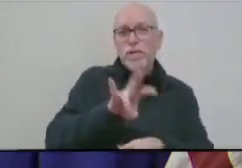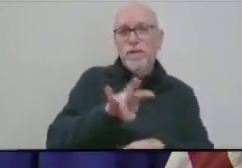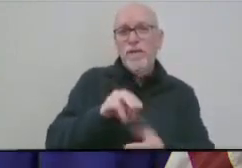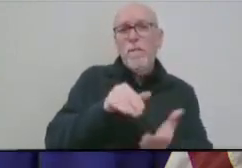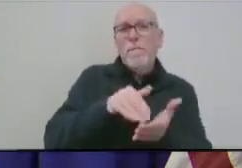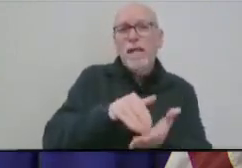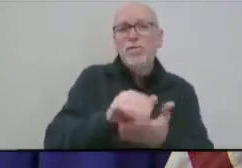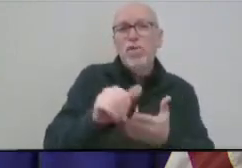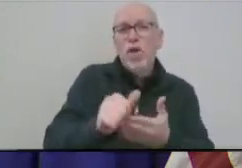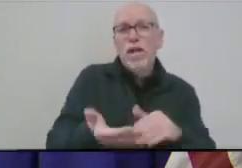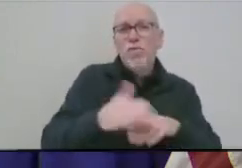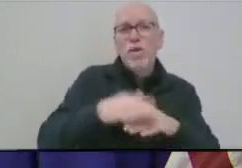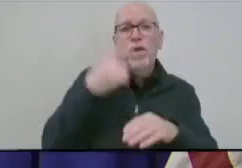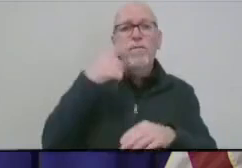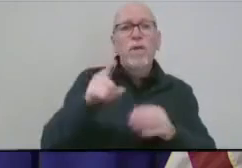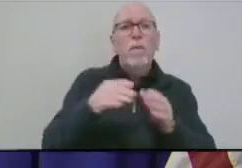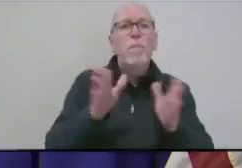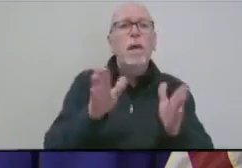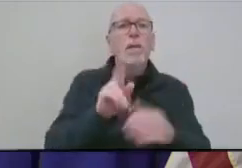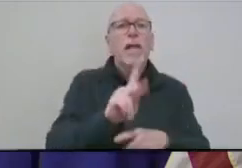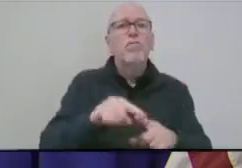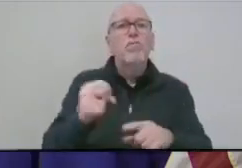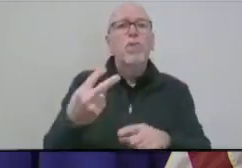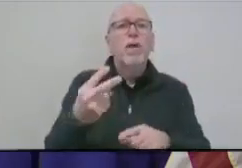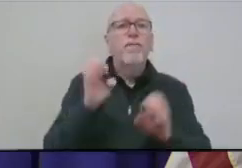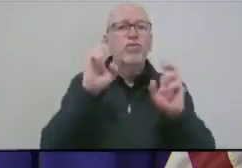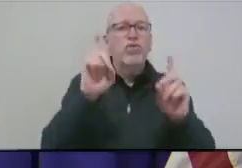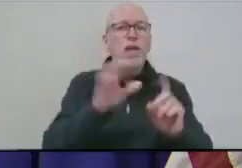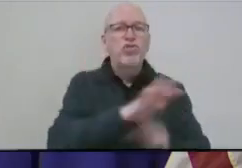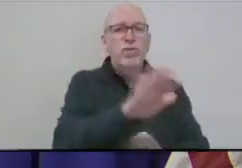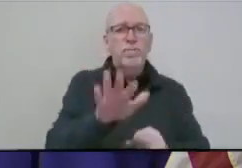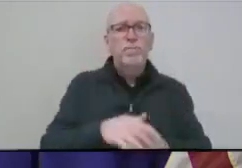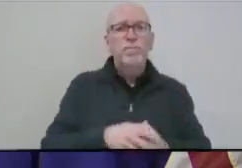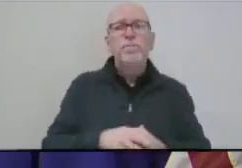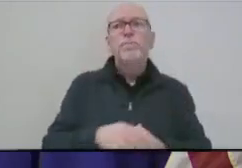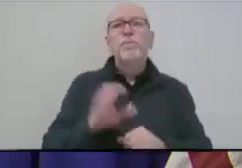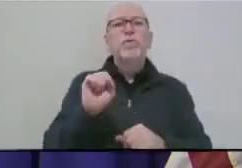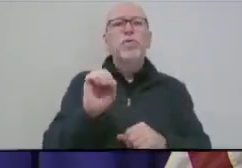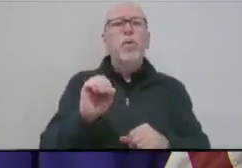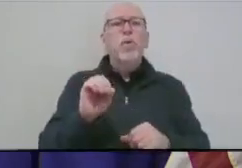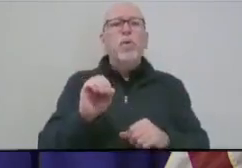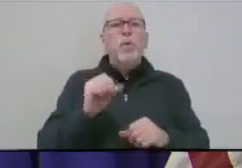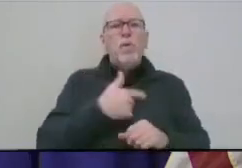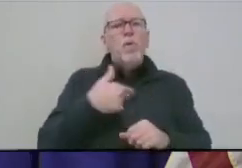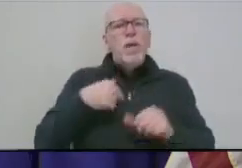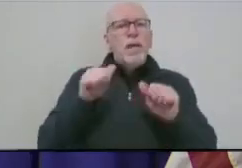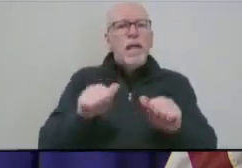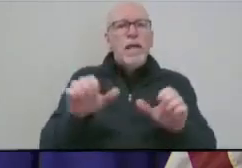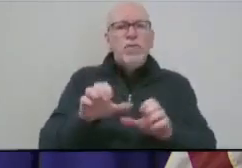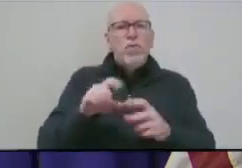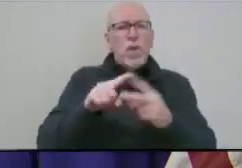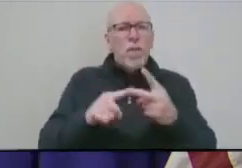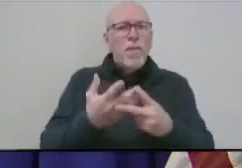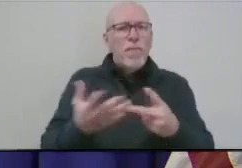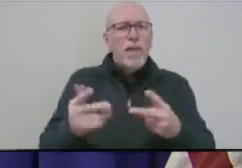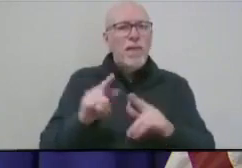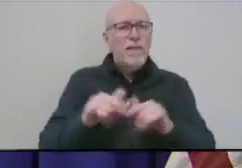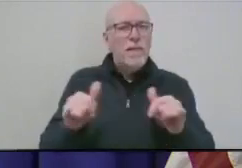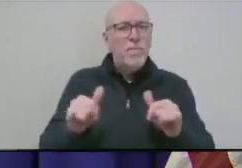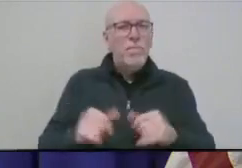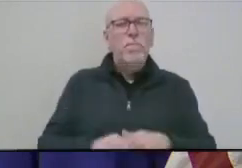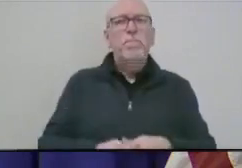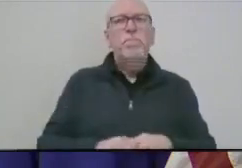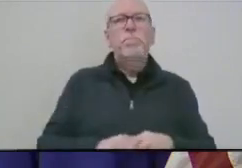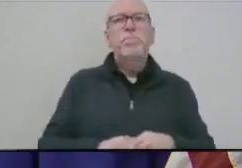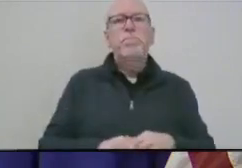increase to public K-12 education. And so we can do a couple things at the same time